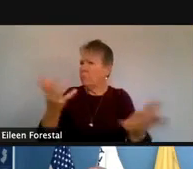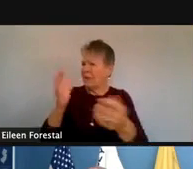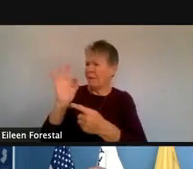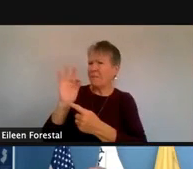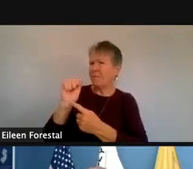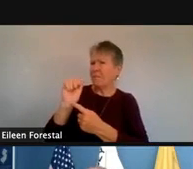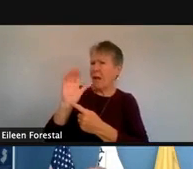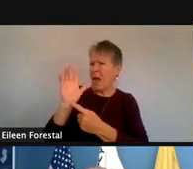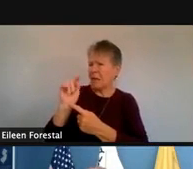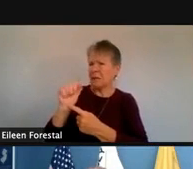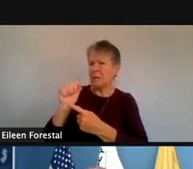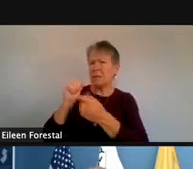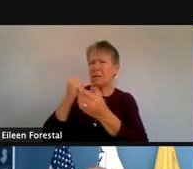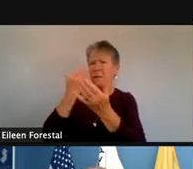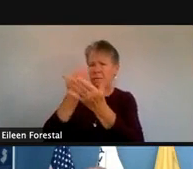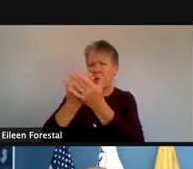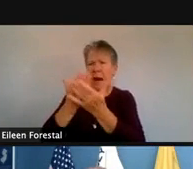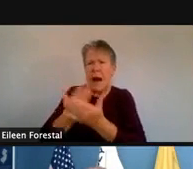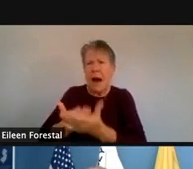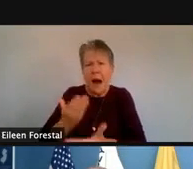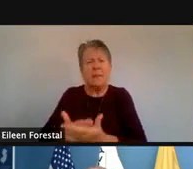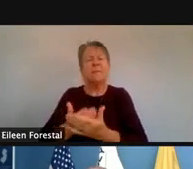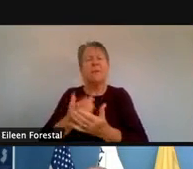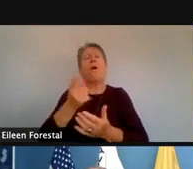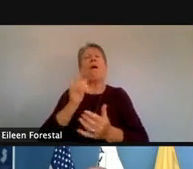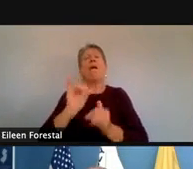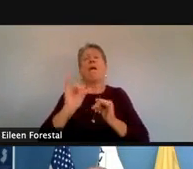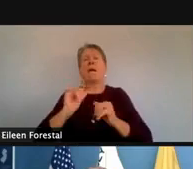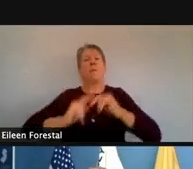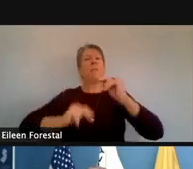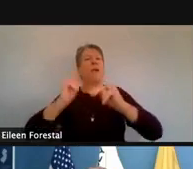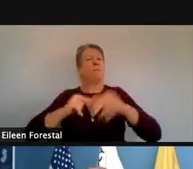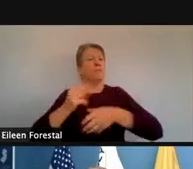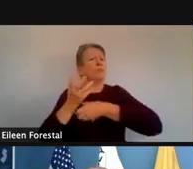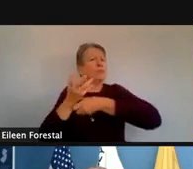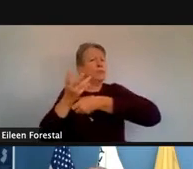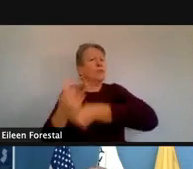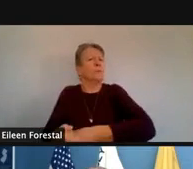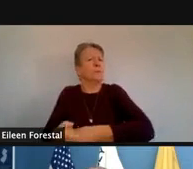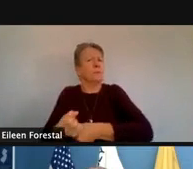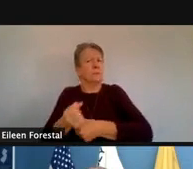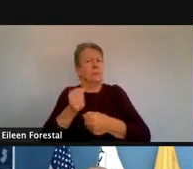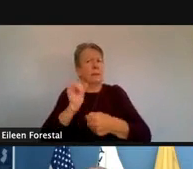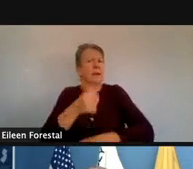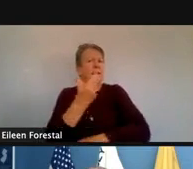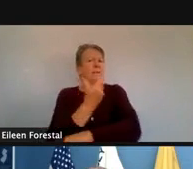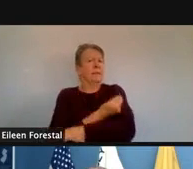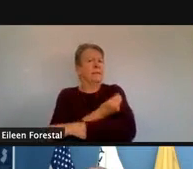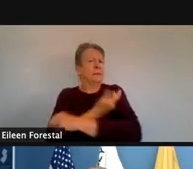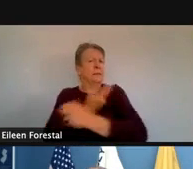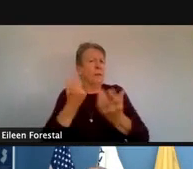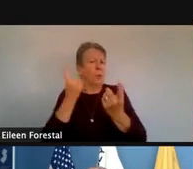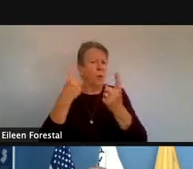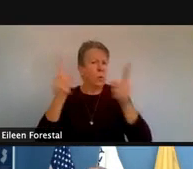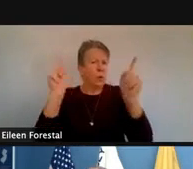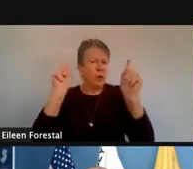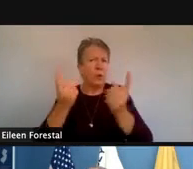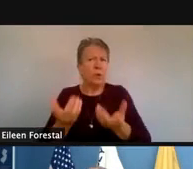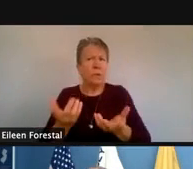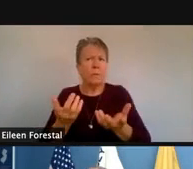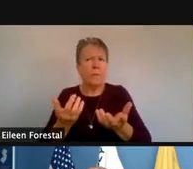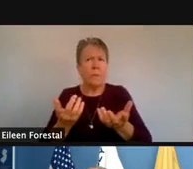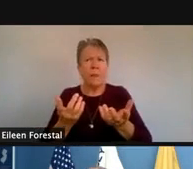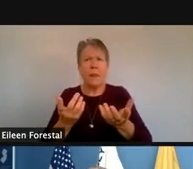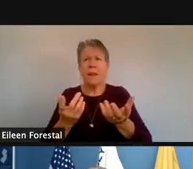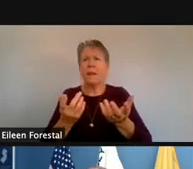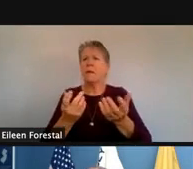shared, we will be ready. At the same time, each of us must do our part to remain vigilant against this virus in